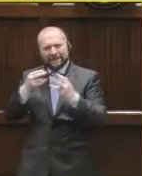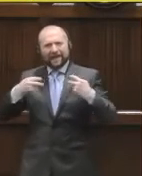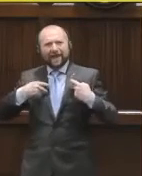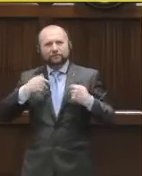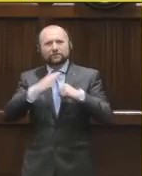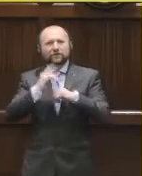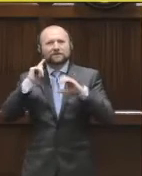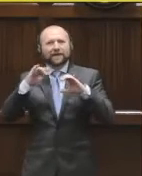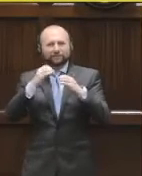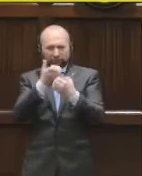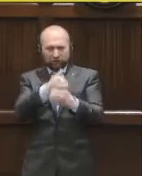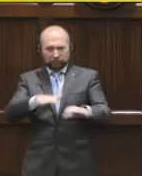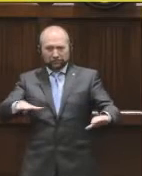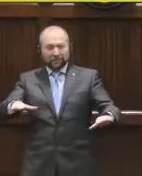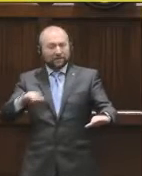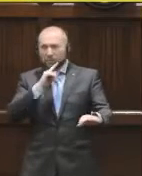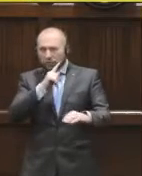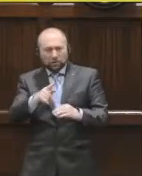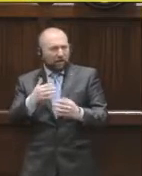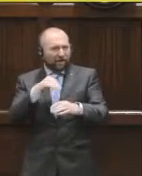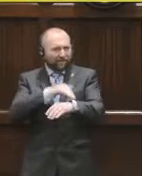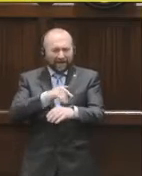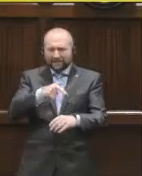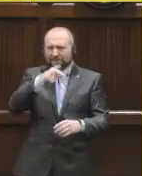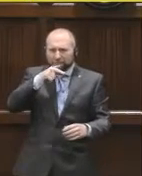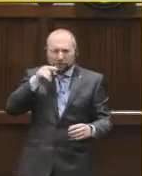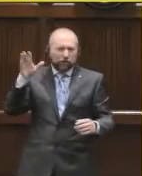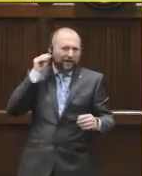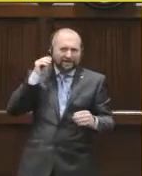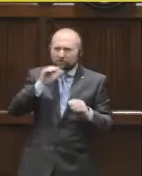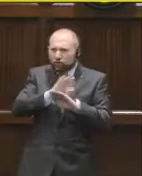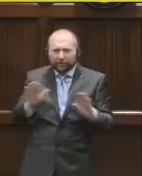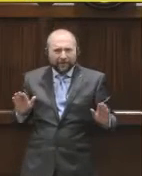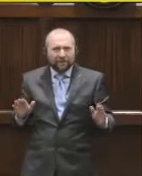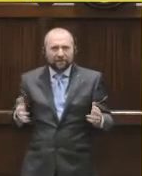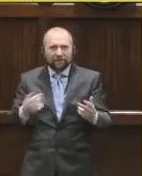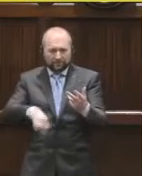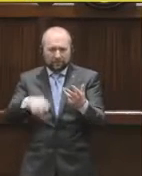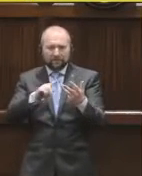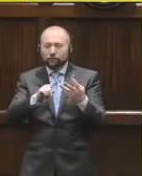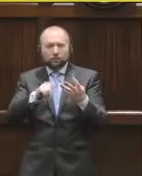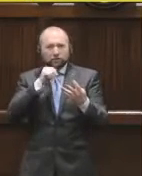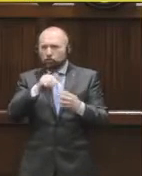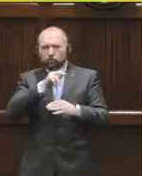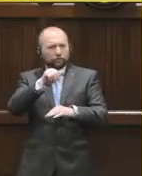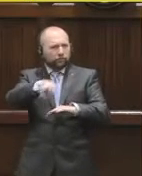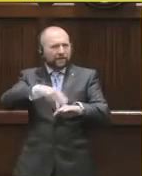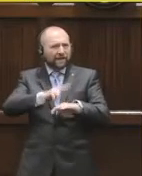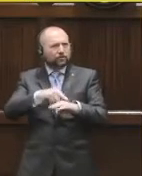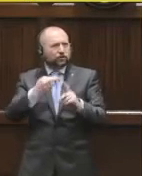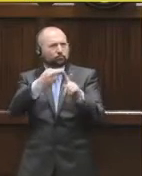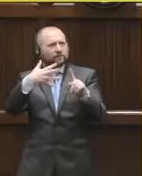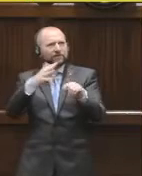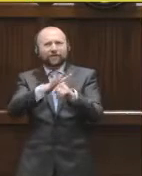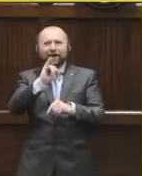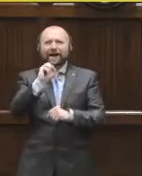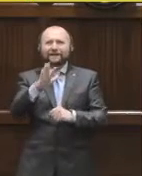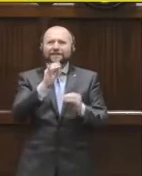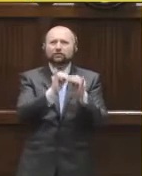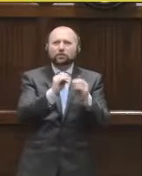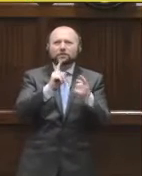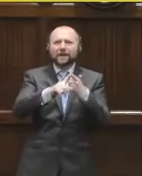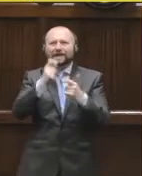any ability to learn how to speak and listen. 4, there is no national register of ISL interpreters and ISL teachers, and furthermore there is